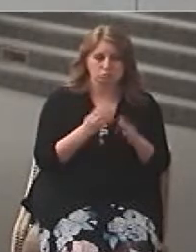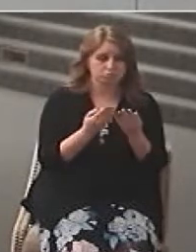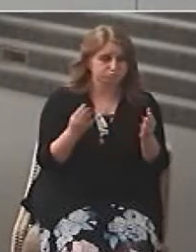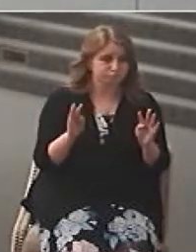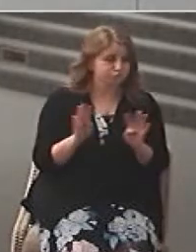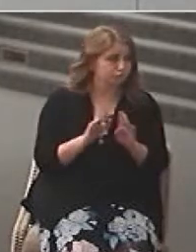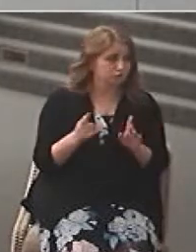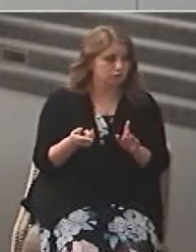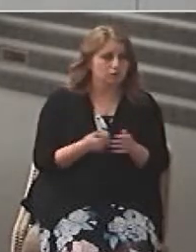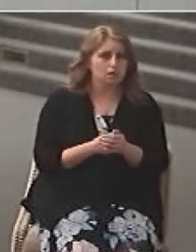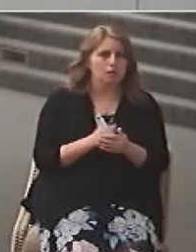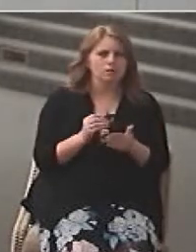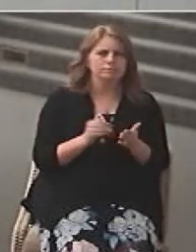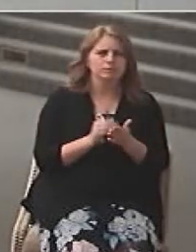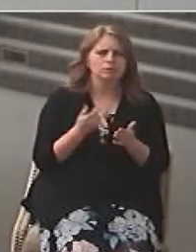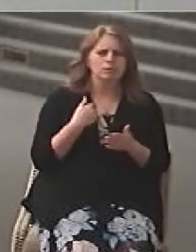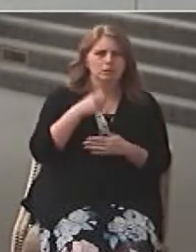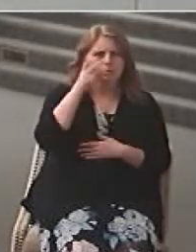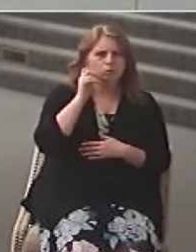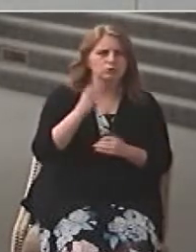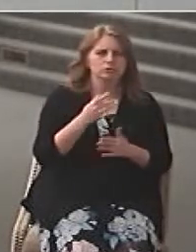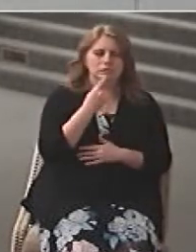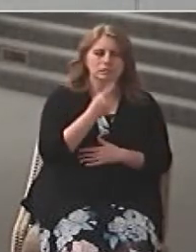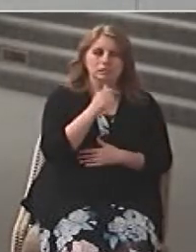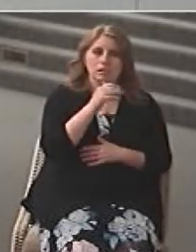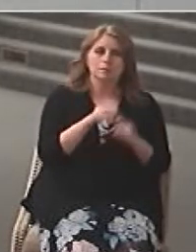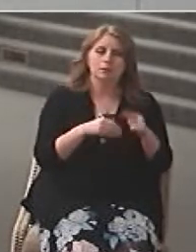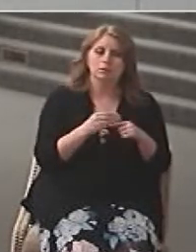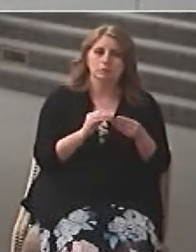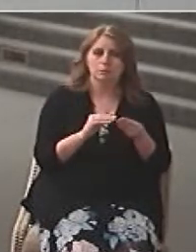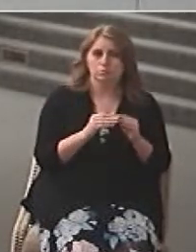Oftentimes you hear preachers say it's not about numbers, and it's really not.